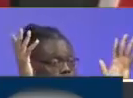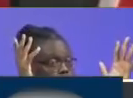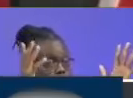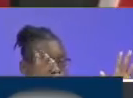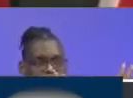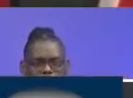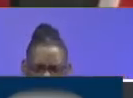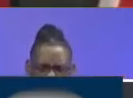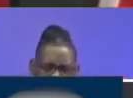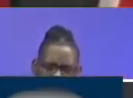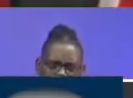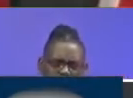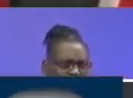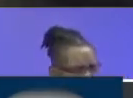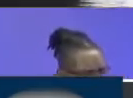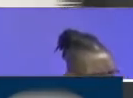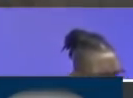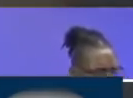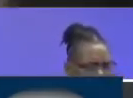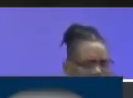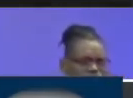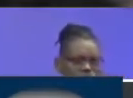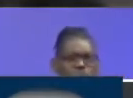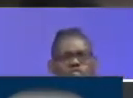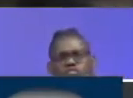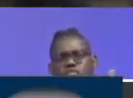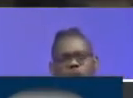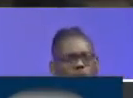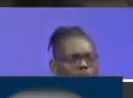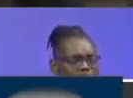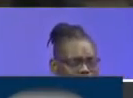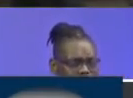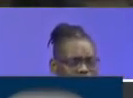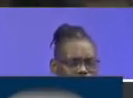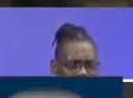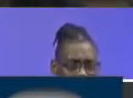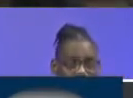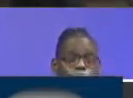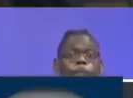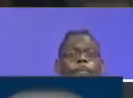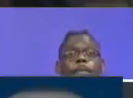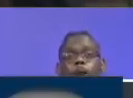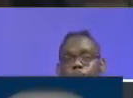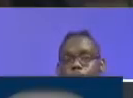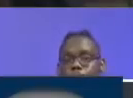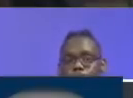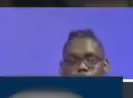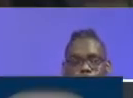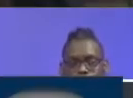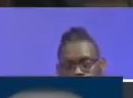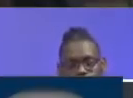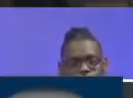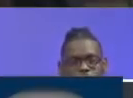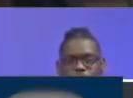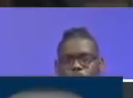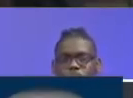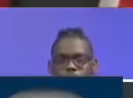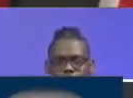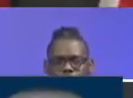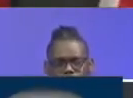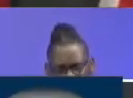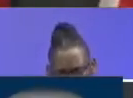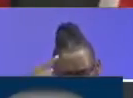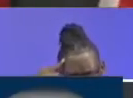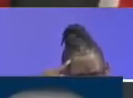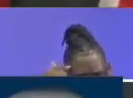Good afternoon, everyone. Kimberly D'Souza, TTT News. Prime Minister, any updates on primary school children going back out in January?